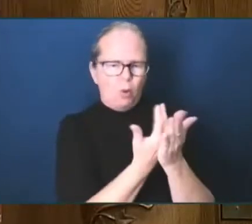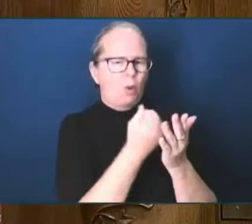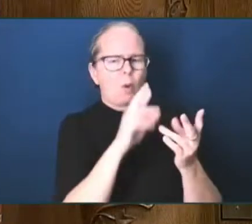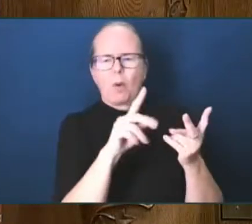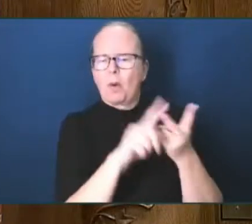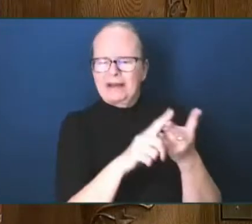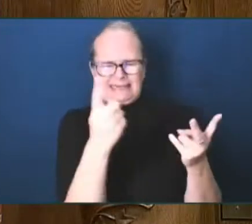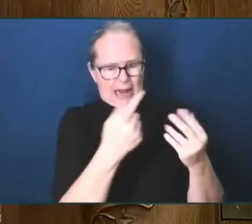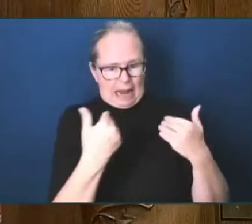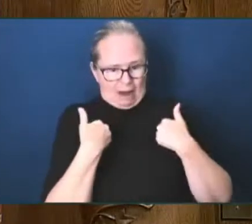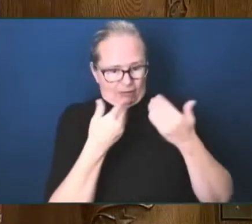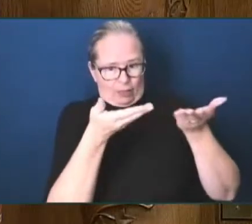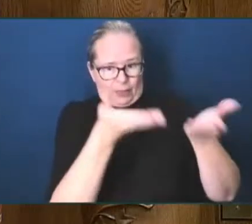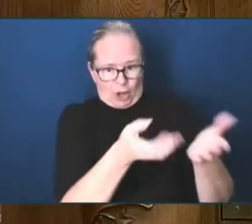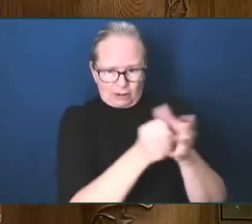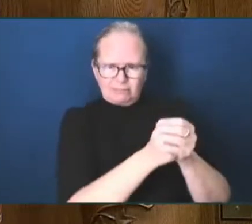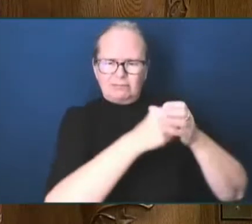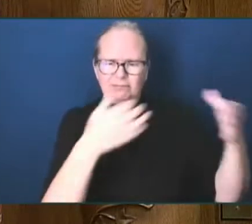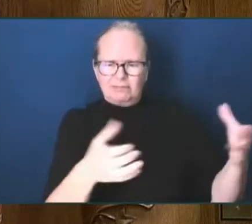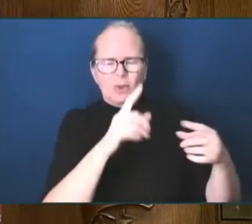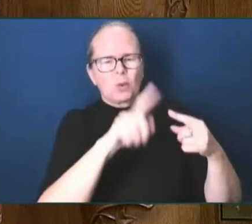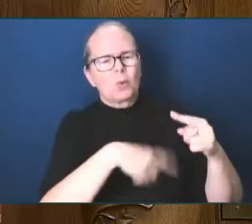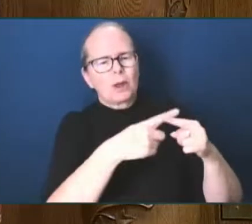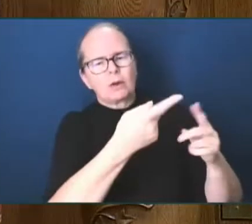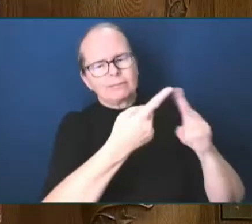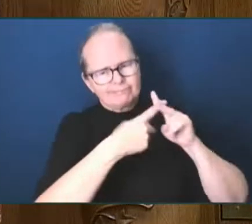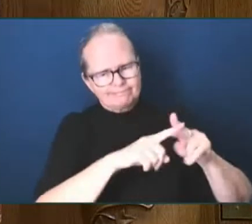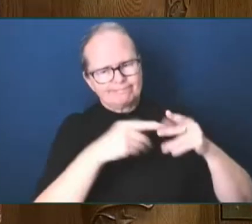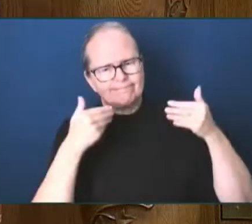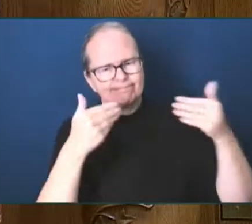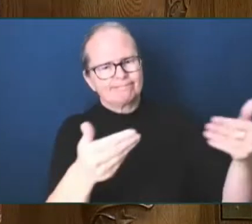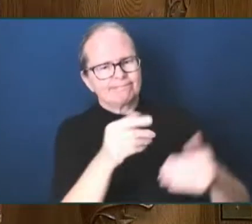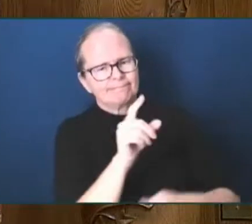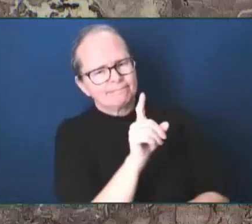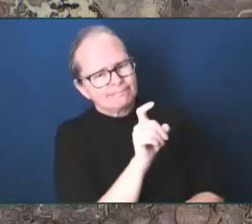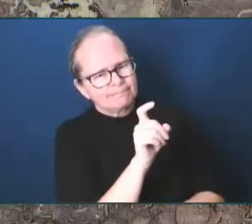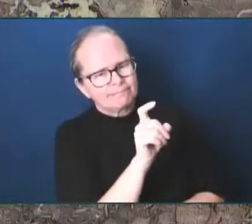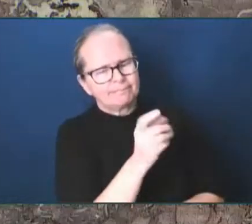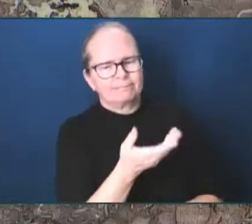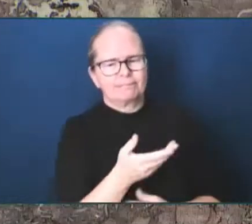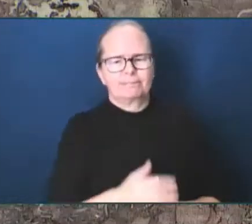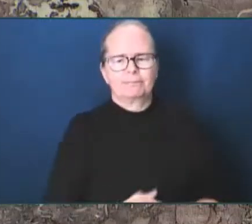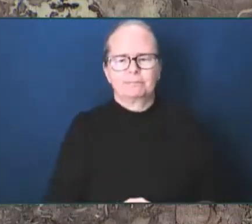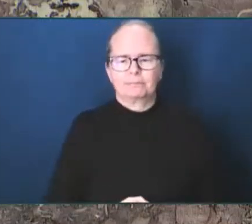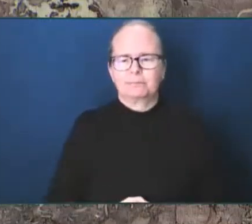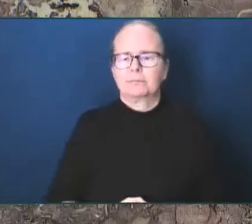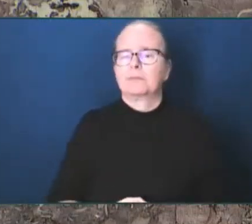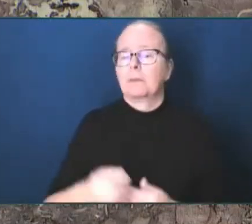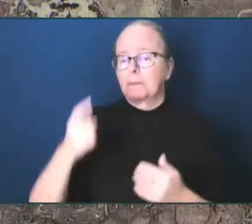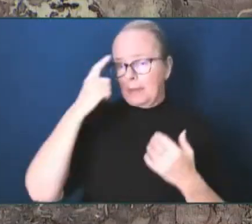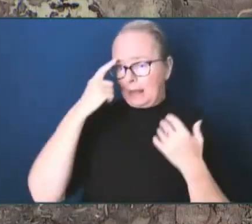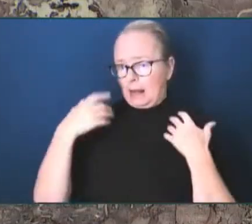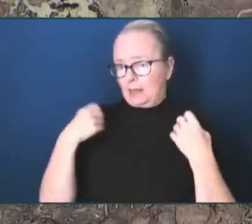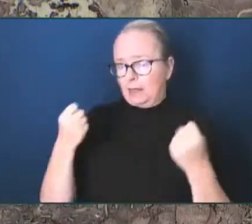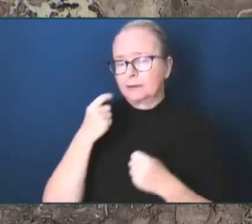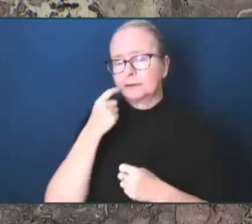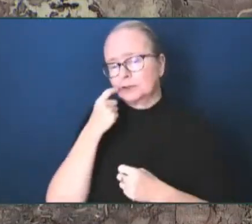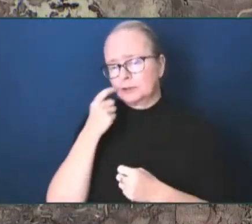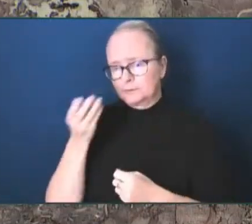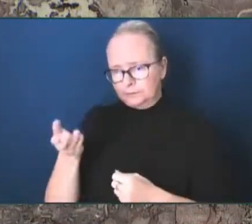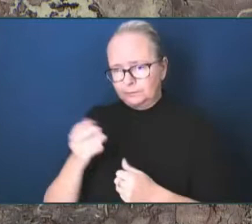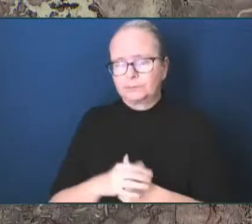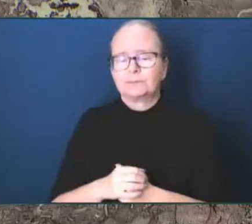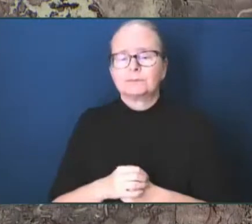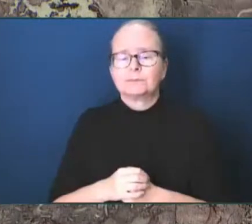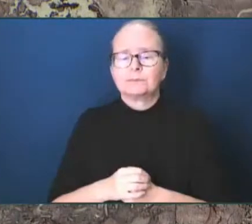Minister of Mental Health and Addictions. Thank you, Mr. Speaker. When people are in crisis because of mental health and substance use